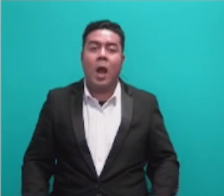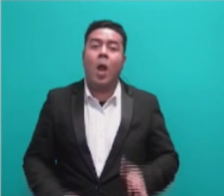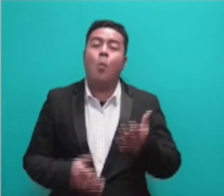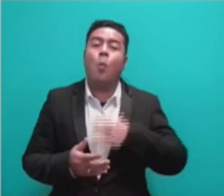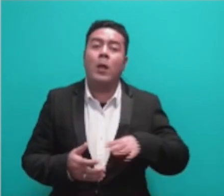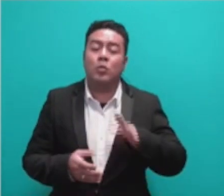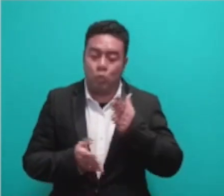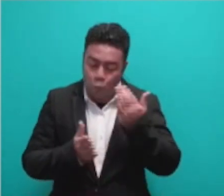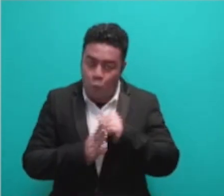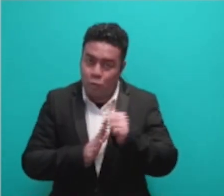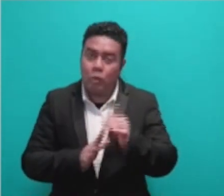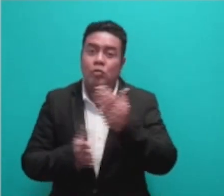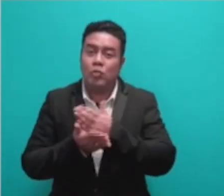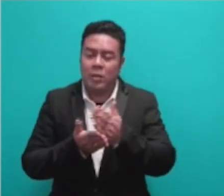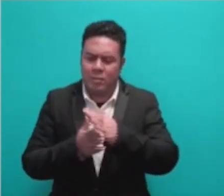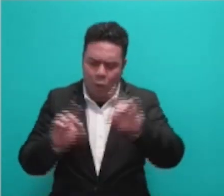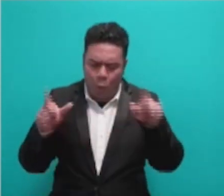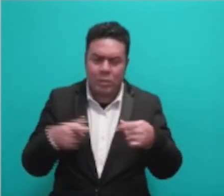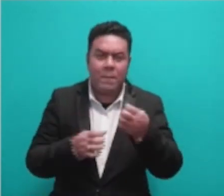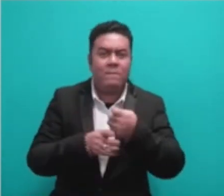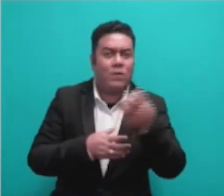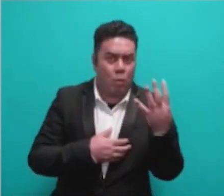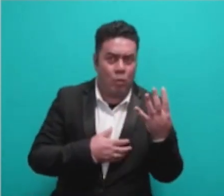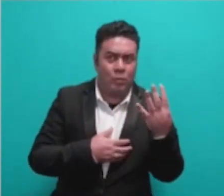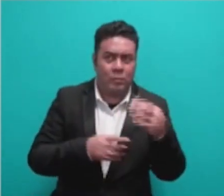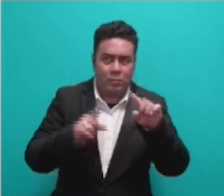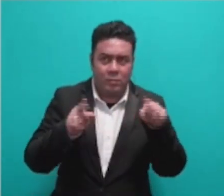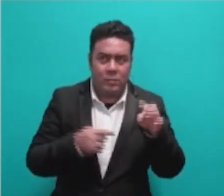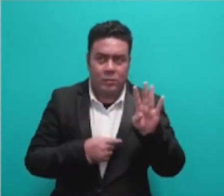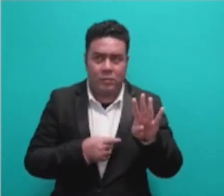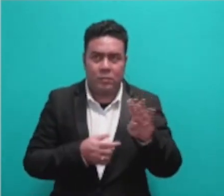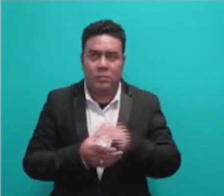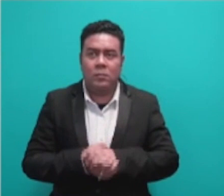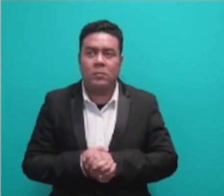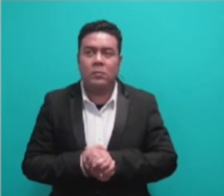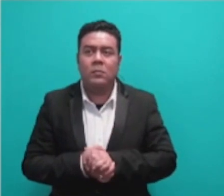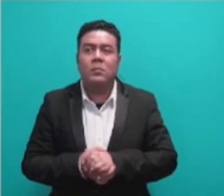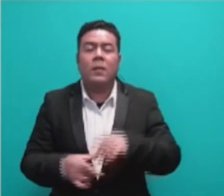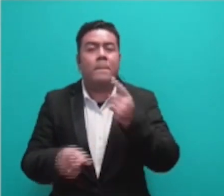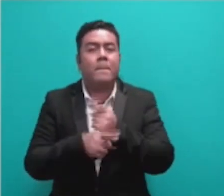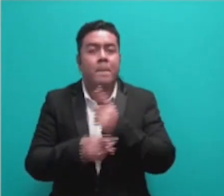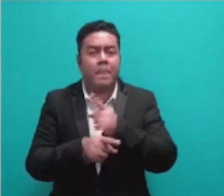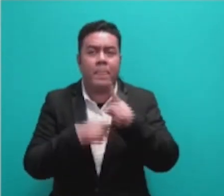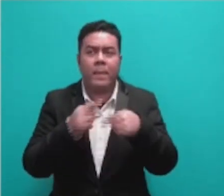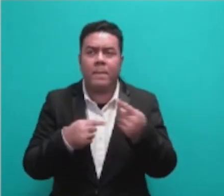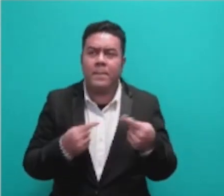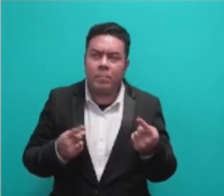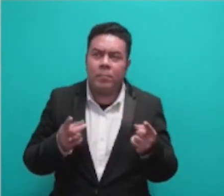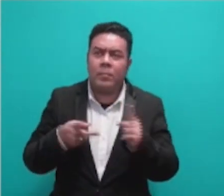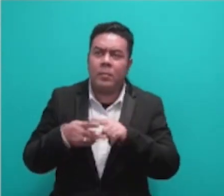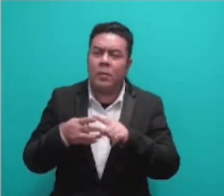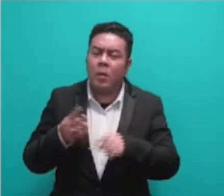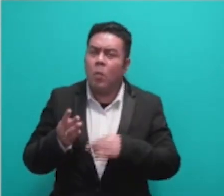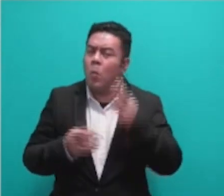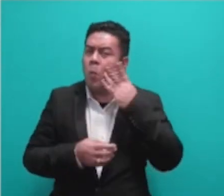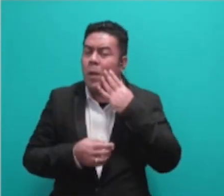share is on clause number 4. Clause number 4, it talks about